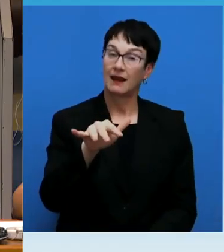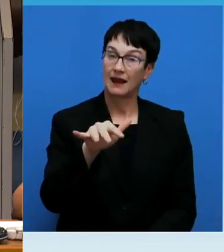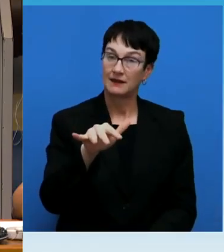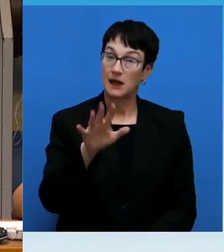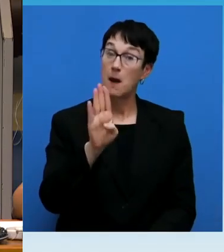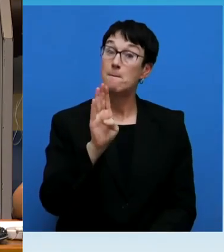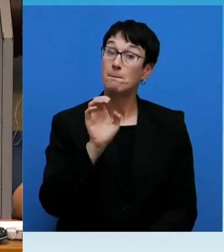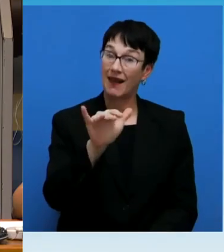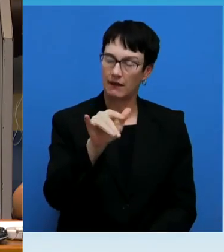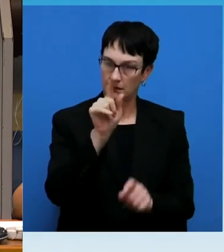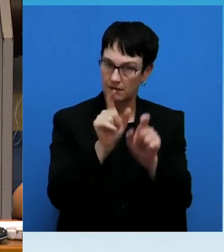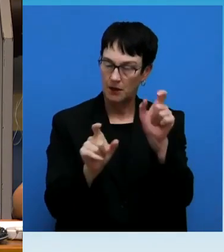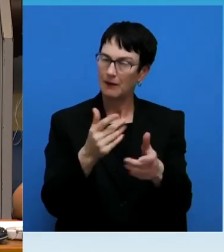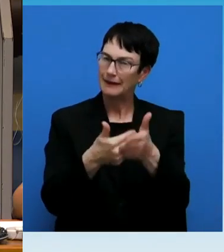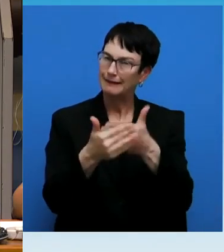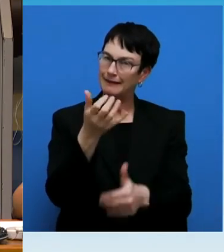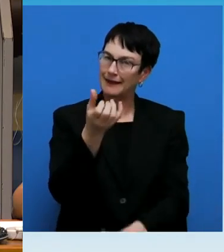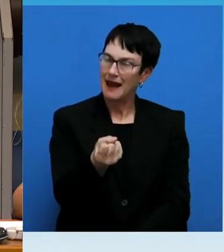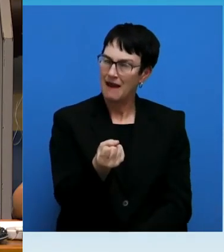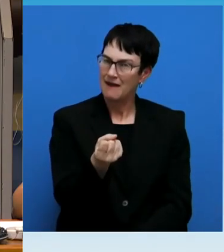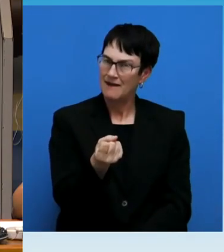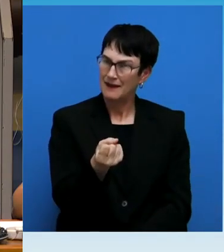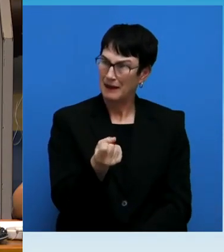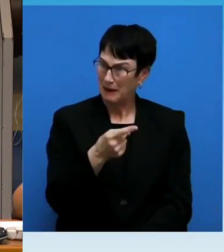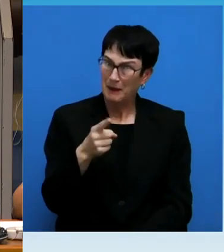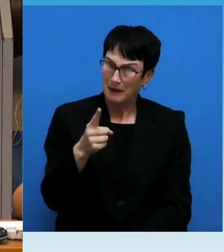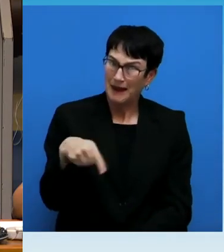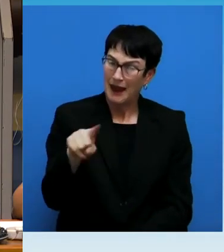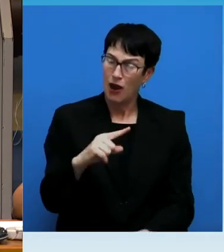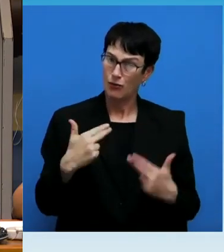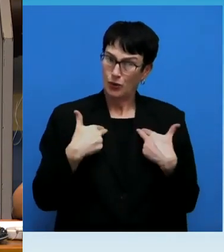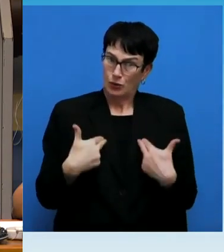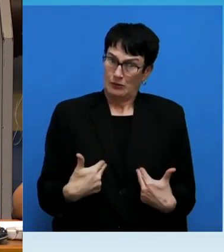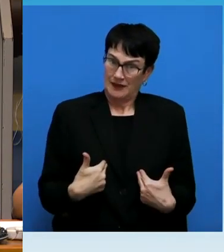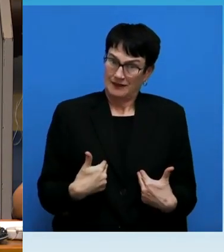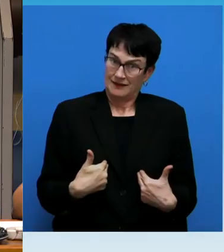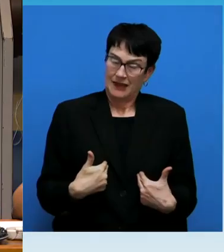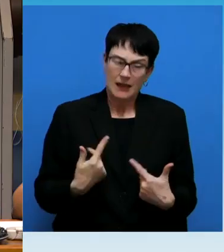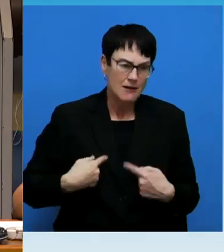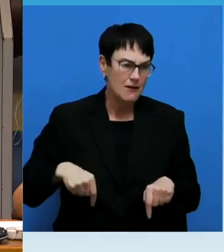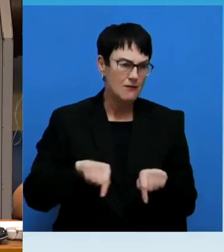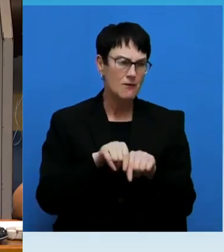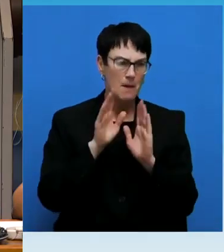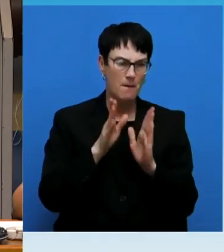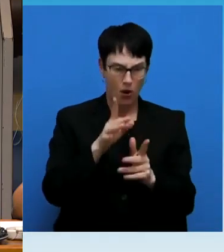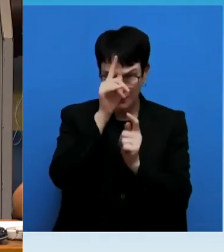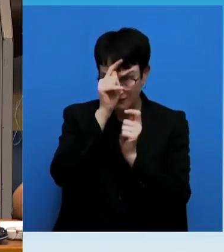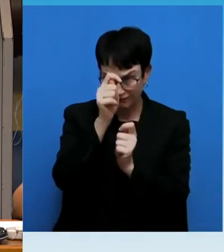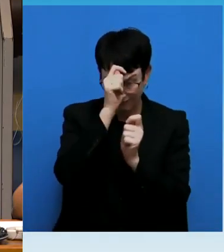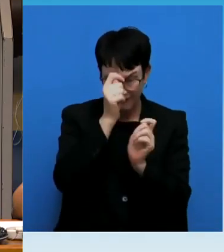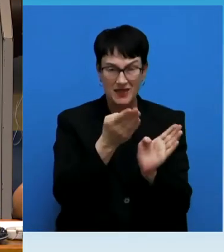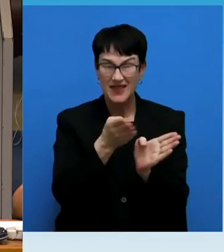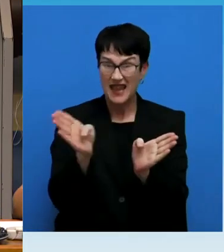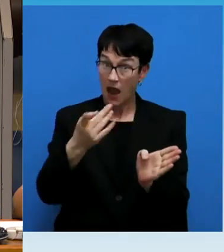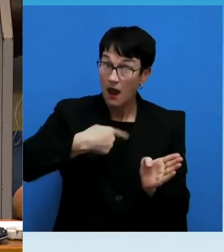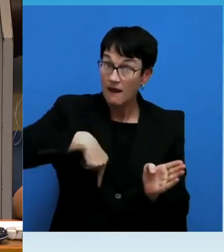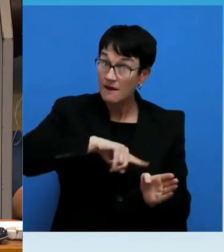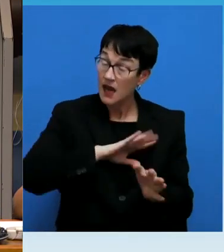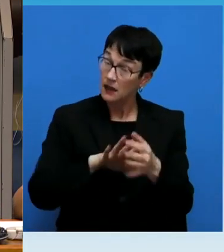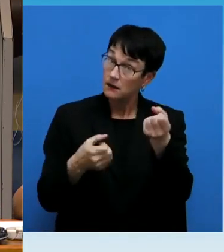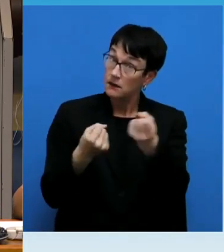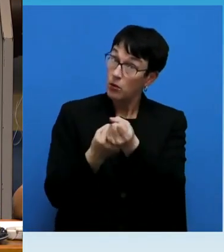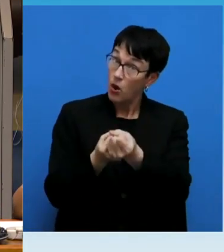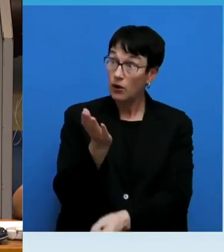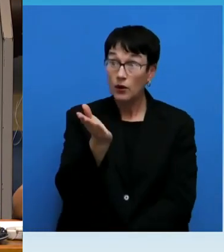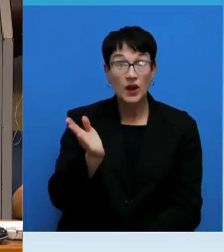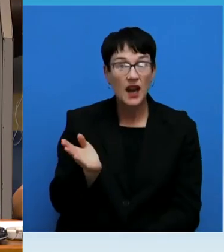world what it has not been willing to demand of itself. If we are to stand with persons with disabilities everywhere, we must first look